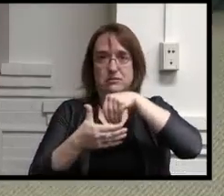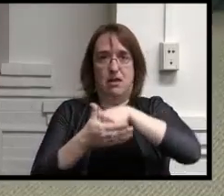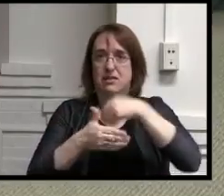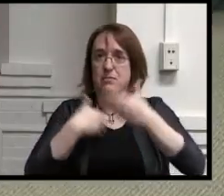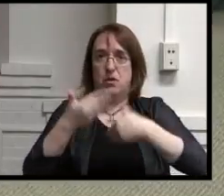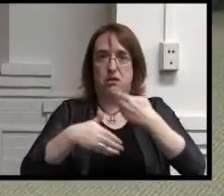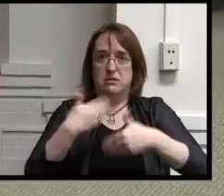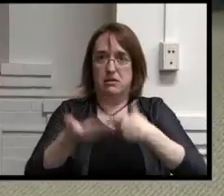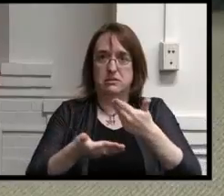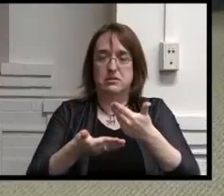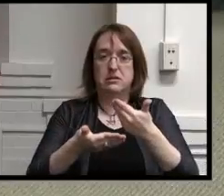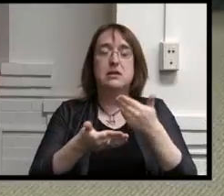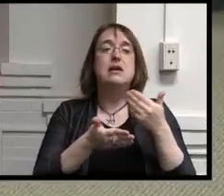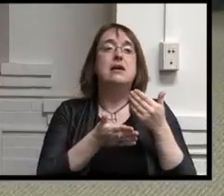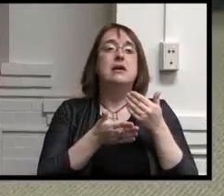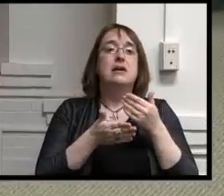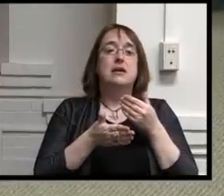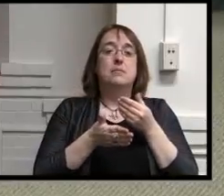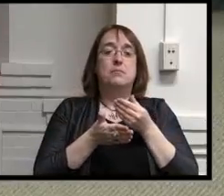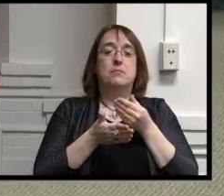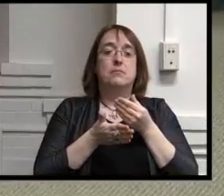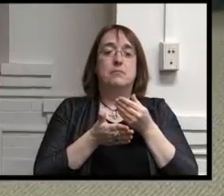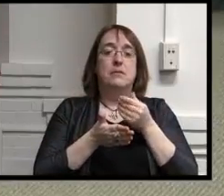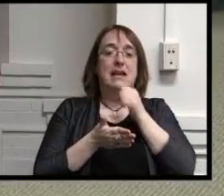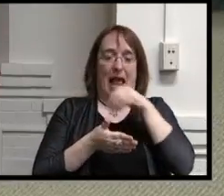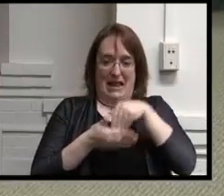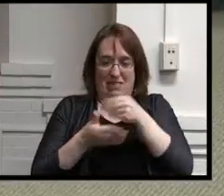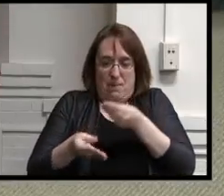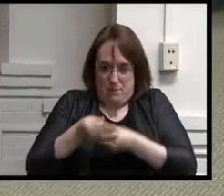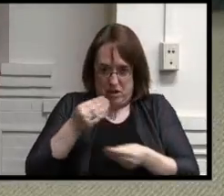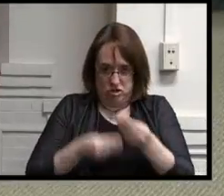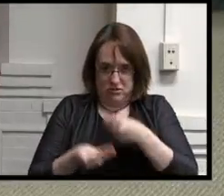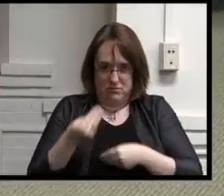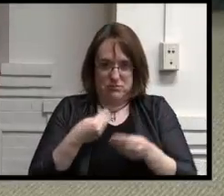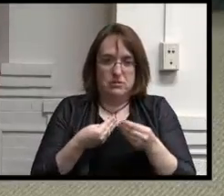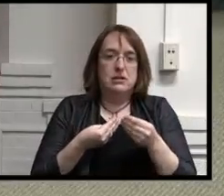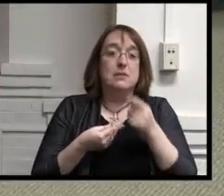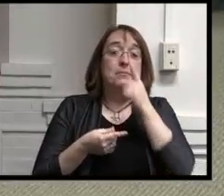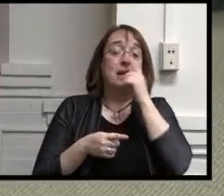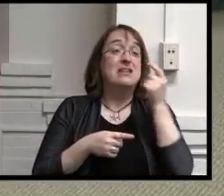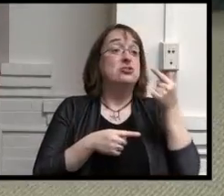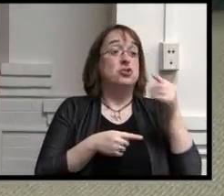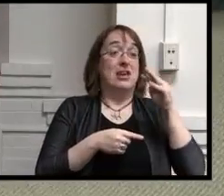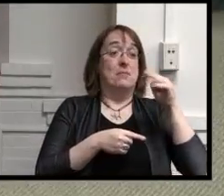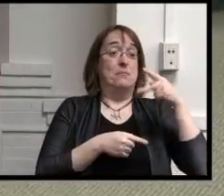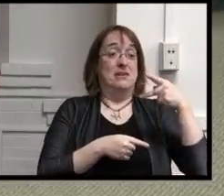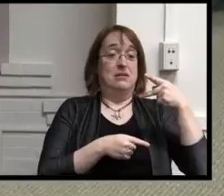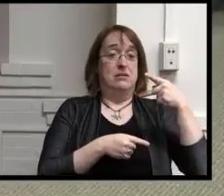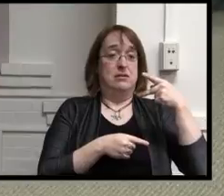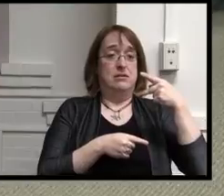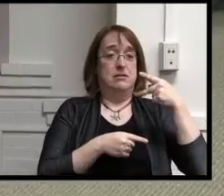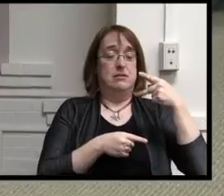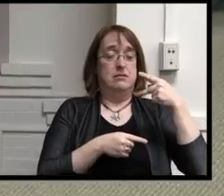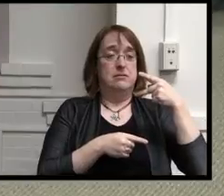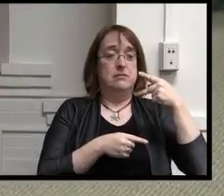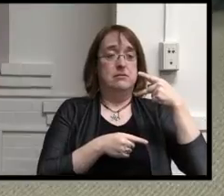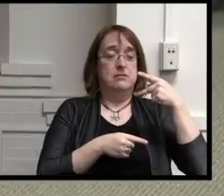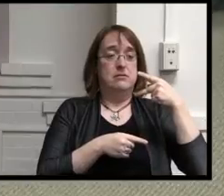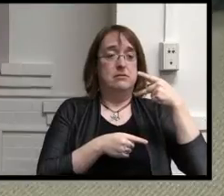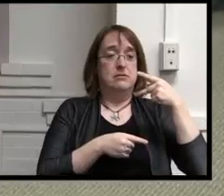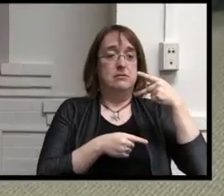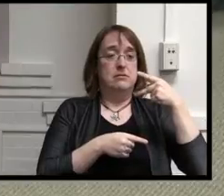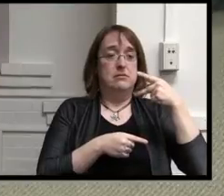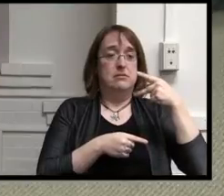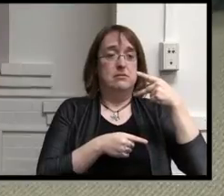the budget. But it In the was budget, not in the GMP. Okay, For a okay. good reason, because everything that's in the GMP also gets a markup for the oversight of